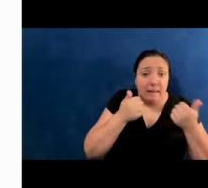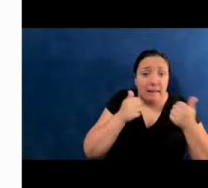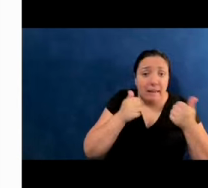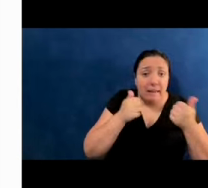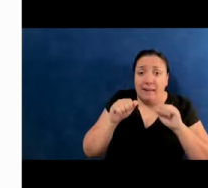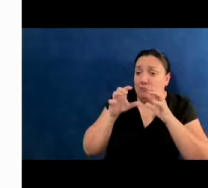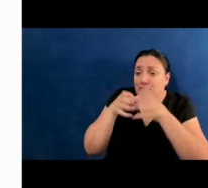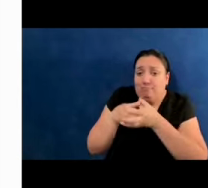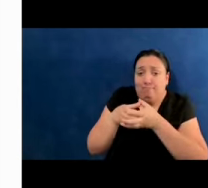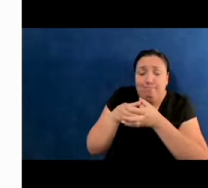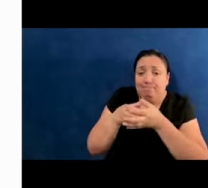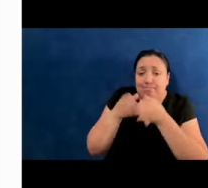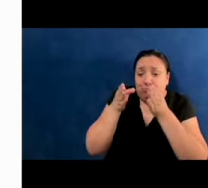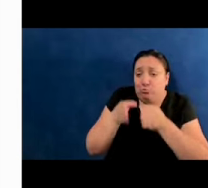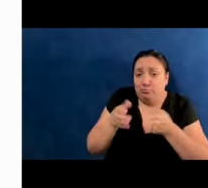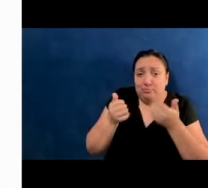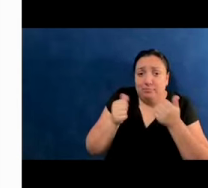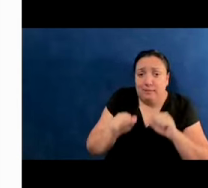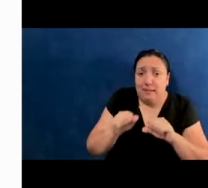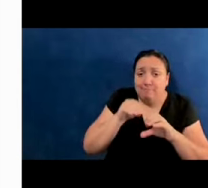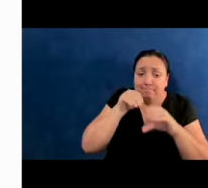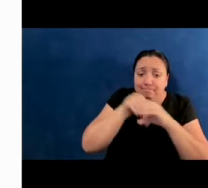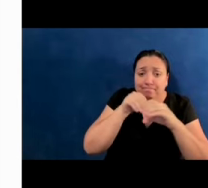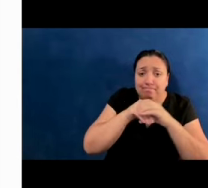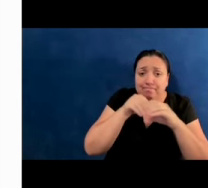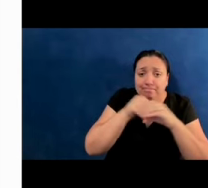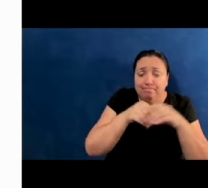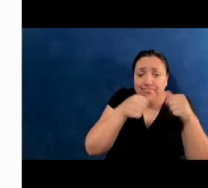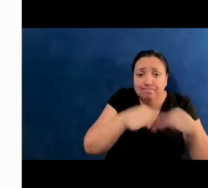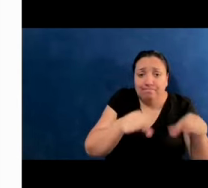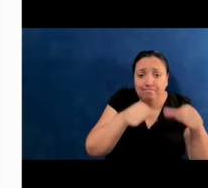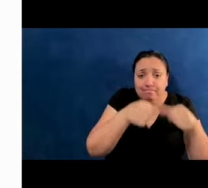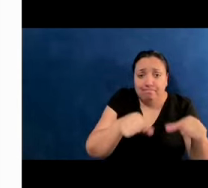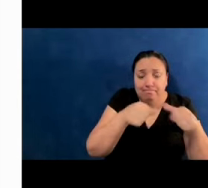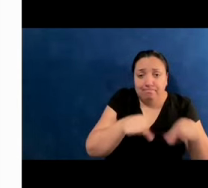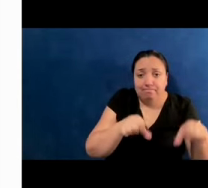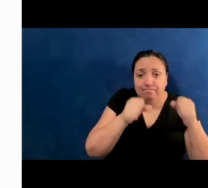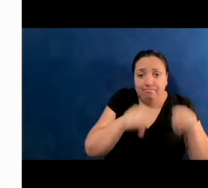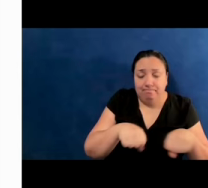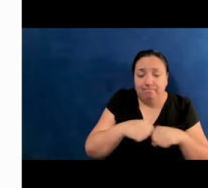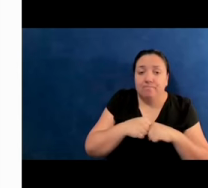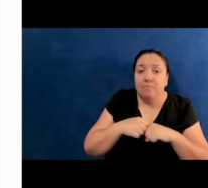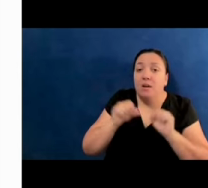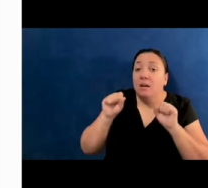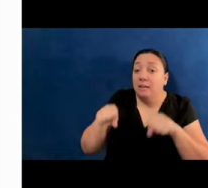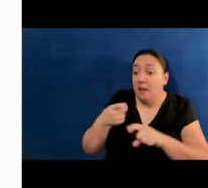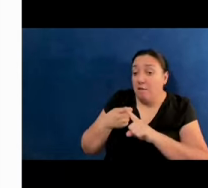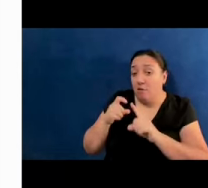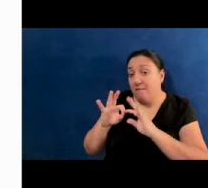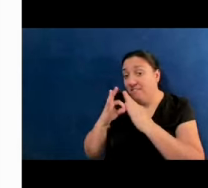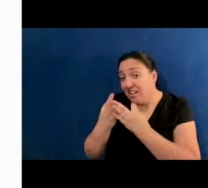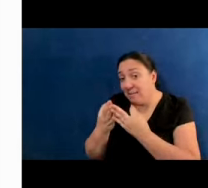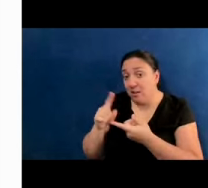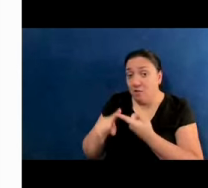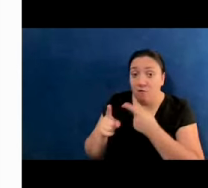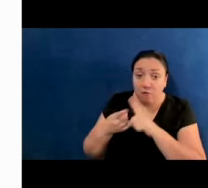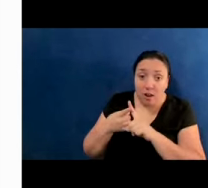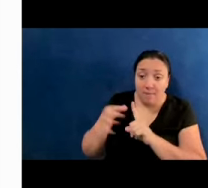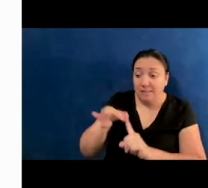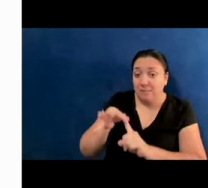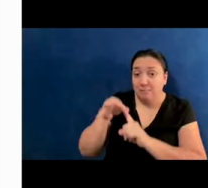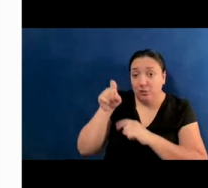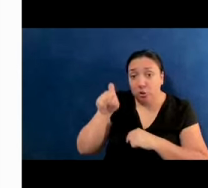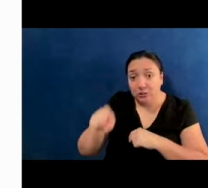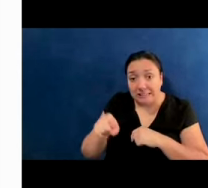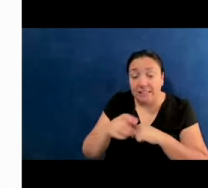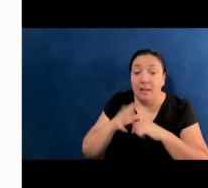ABLE account. Direct contributions into an ABLE account from family, friends, special needs, or